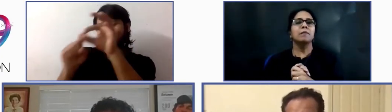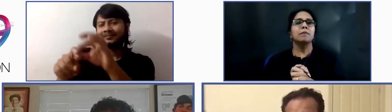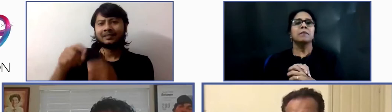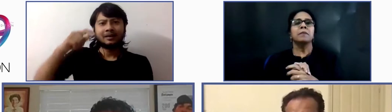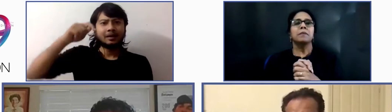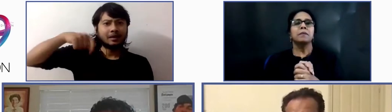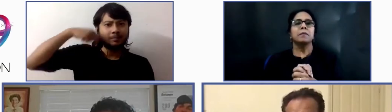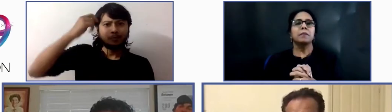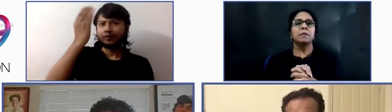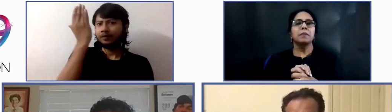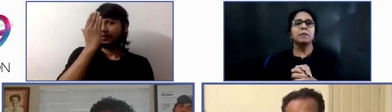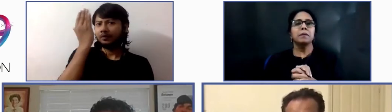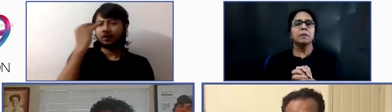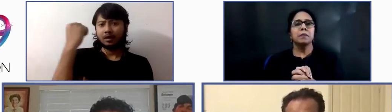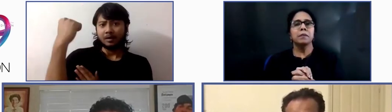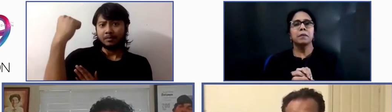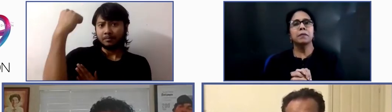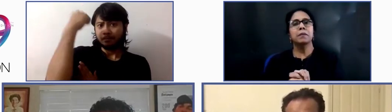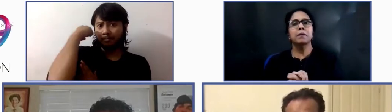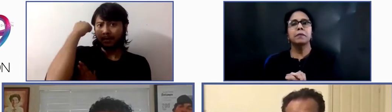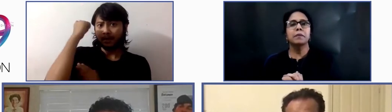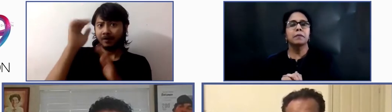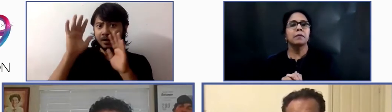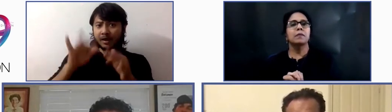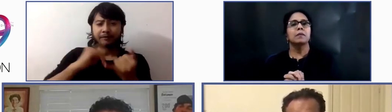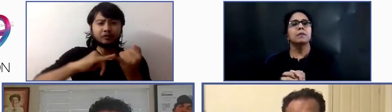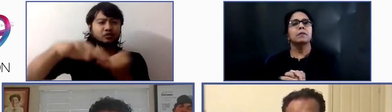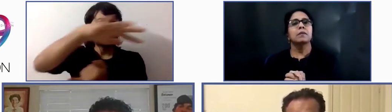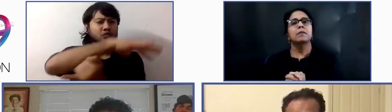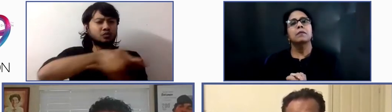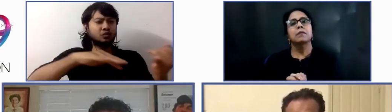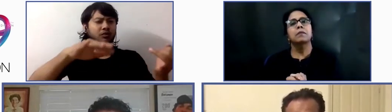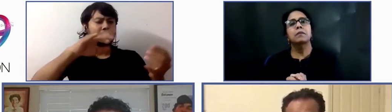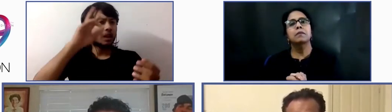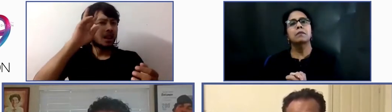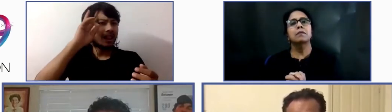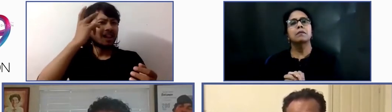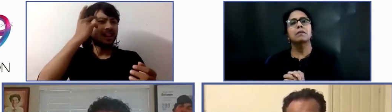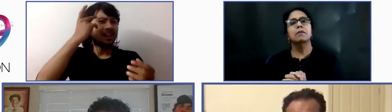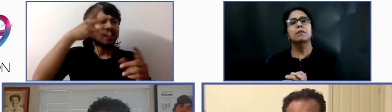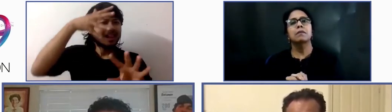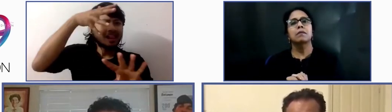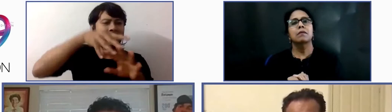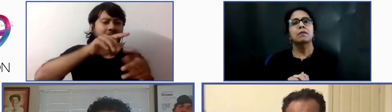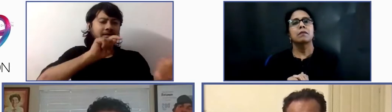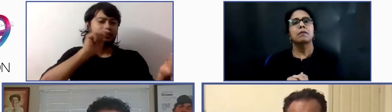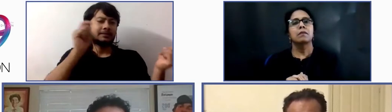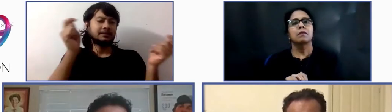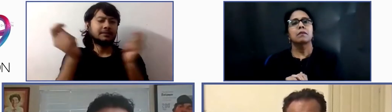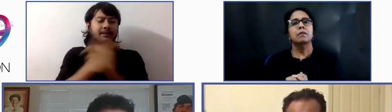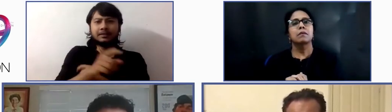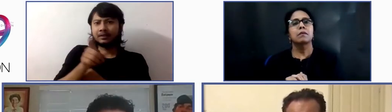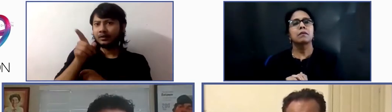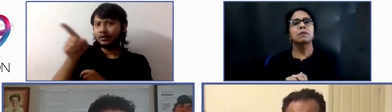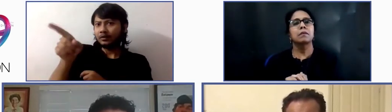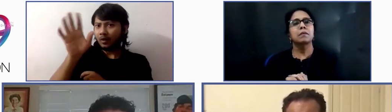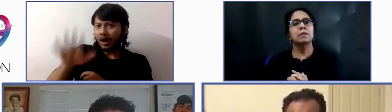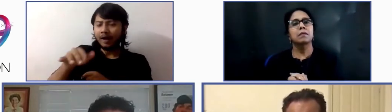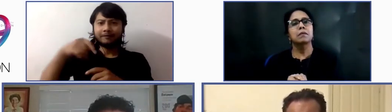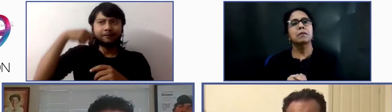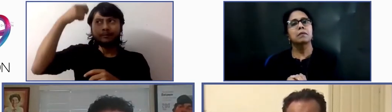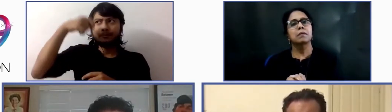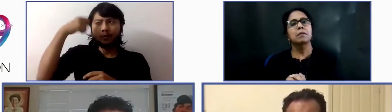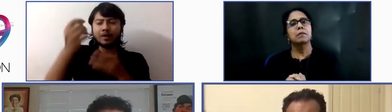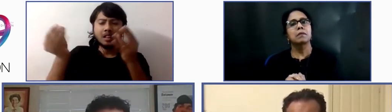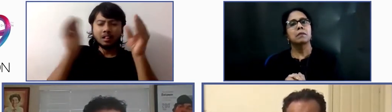movies to drive social change? You know, do you use movies as a medium of storytelling, which in turn drives